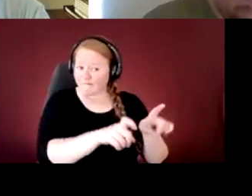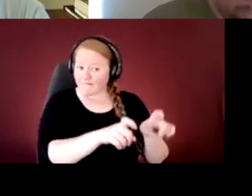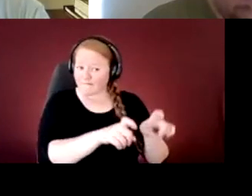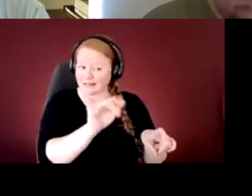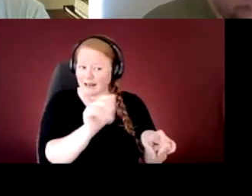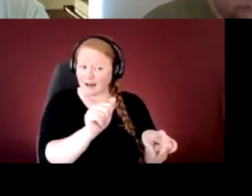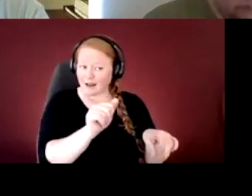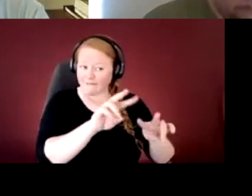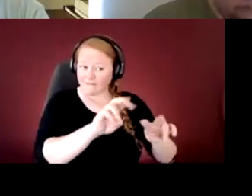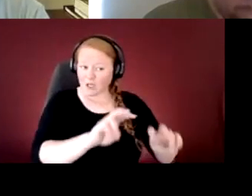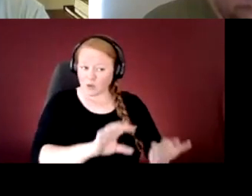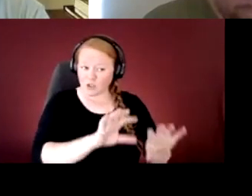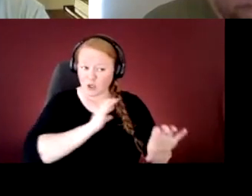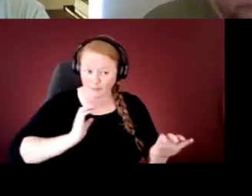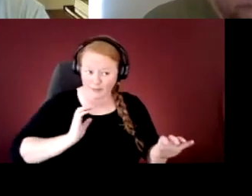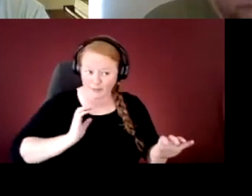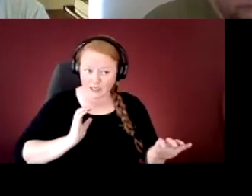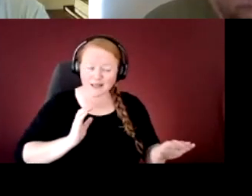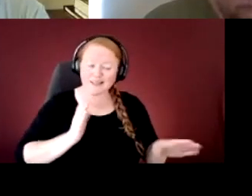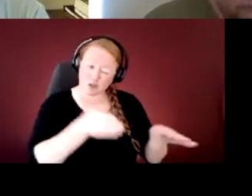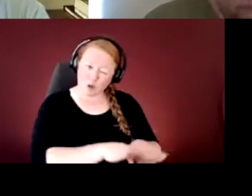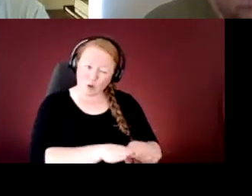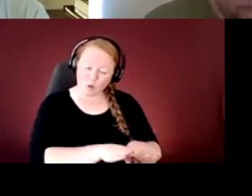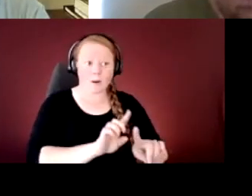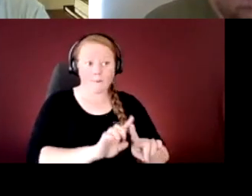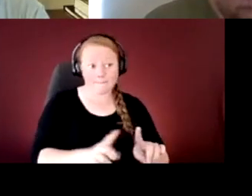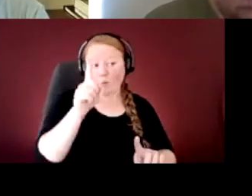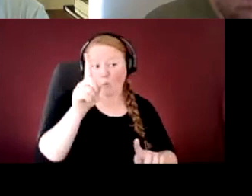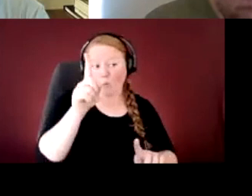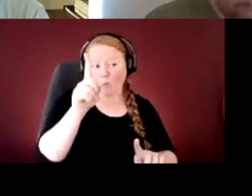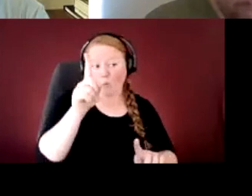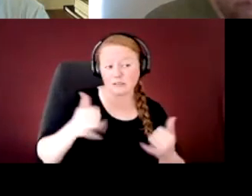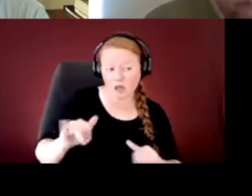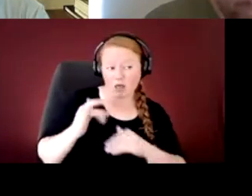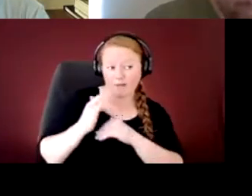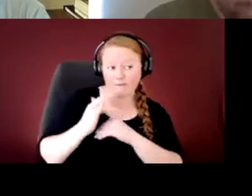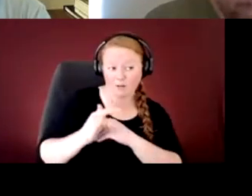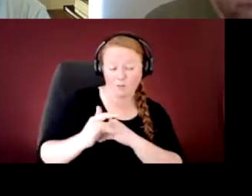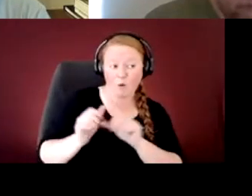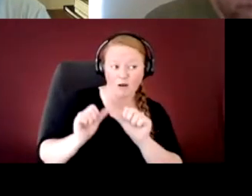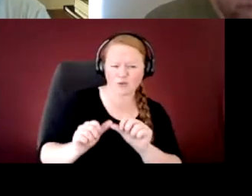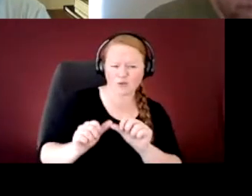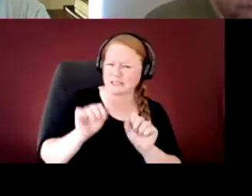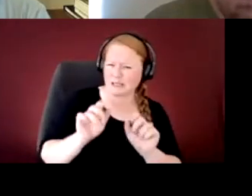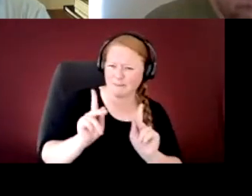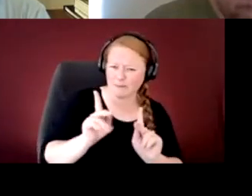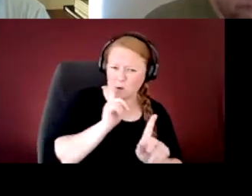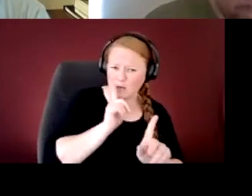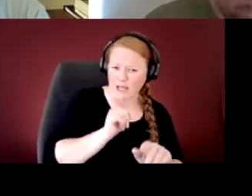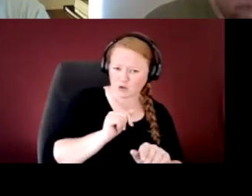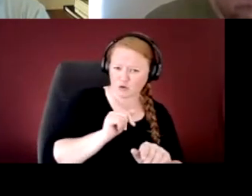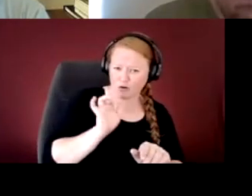Committee did is closed, but there's one that is still open and ongoing. Can people answer these questions for our